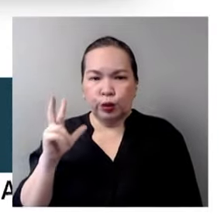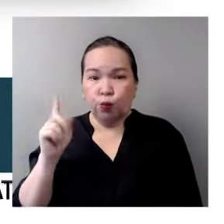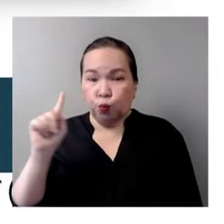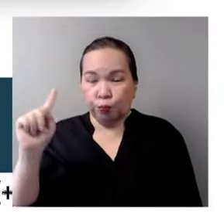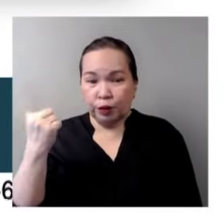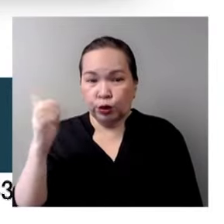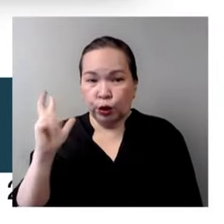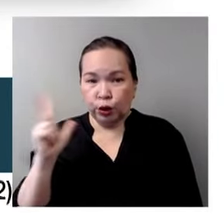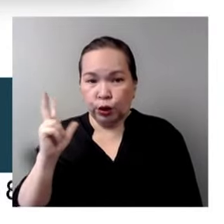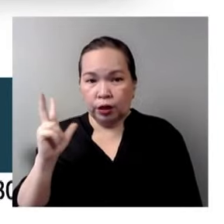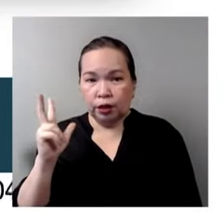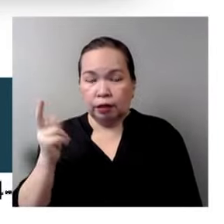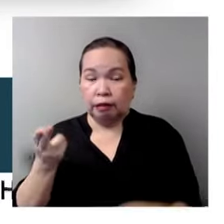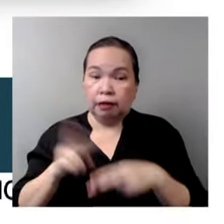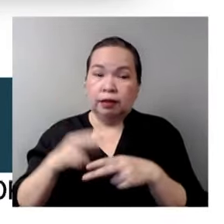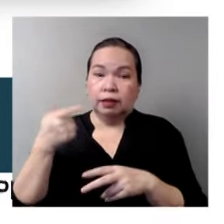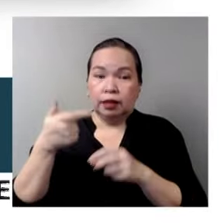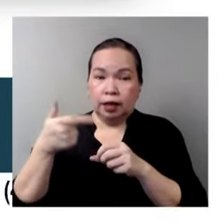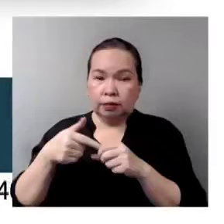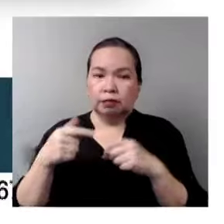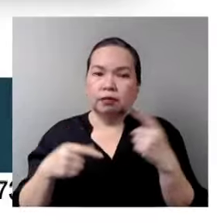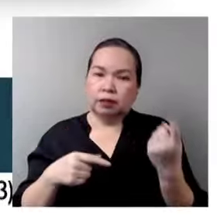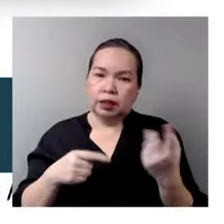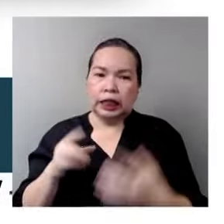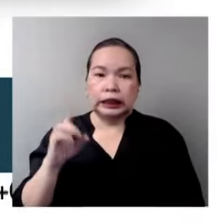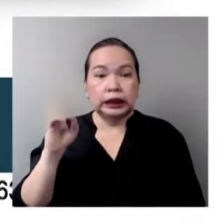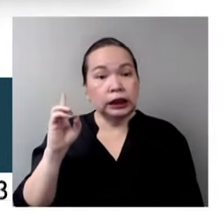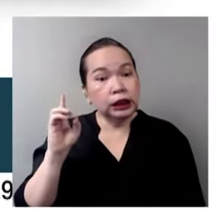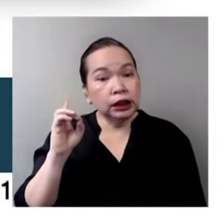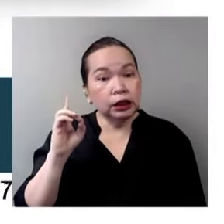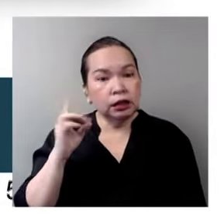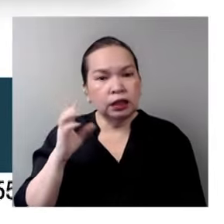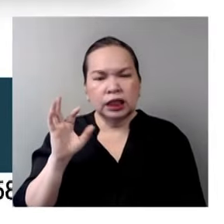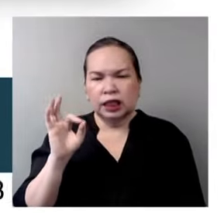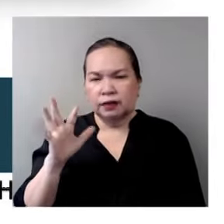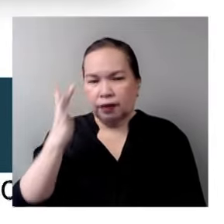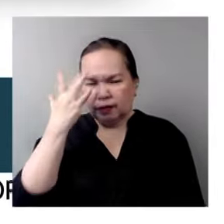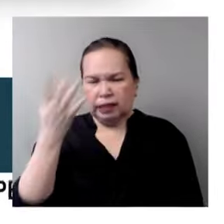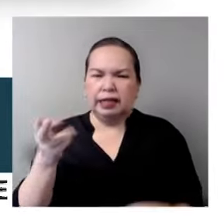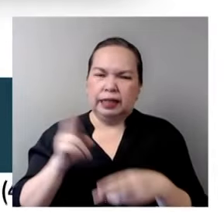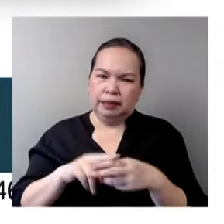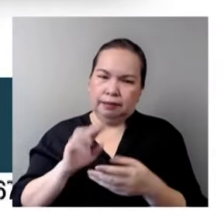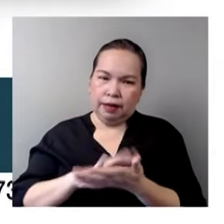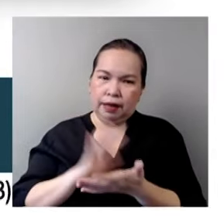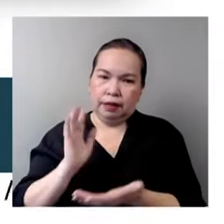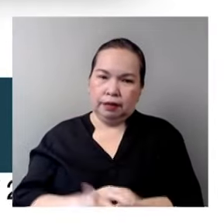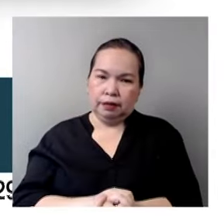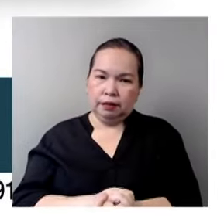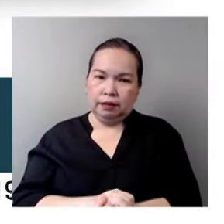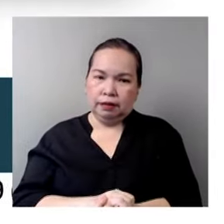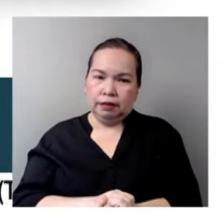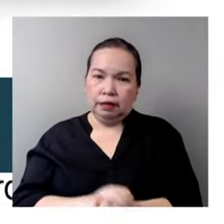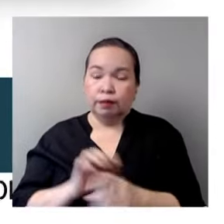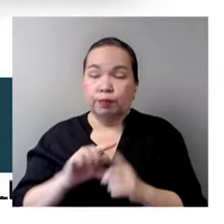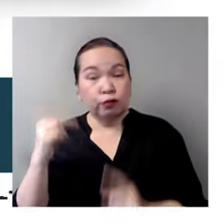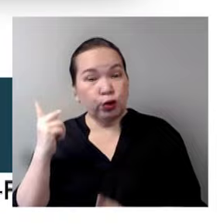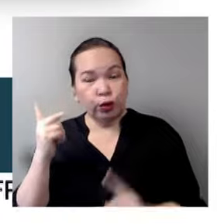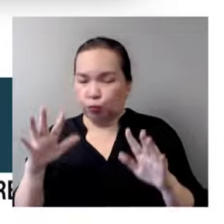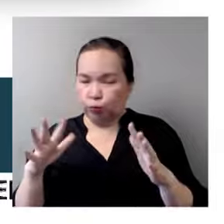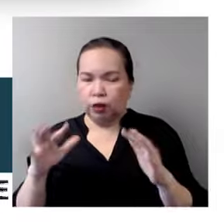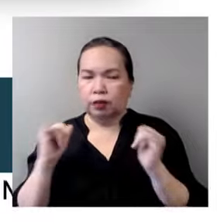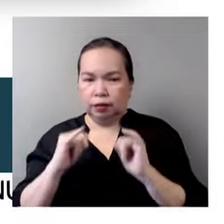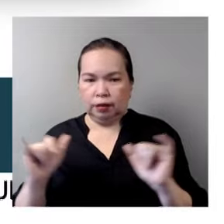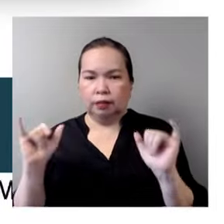will have an increase of 95 centavos. The cost of kerosene, though, will see no movement. The Philippine